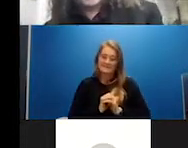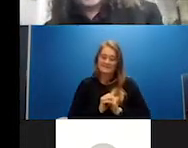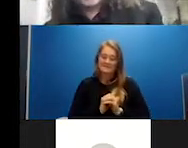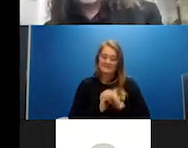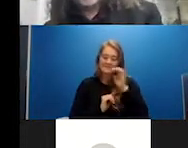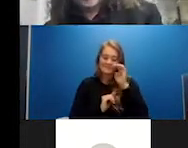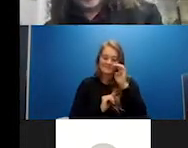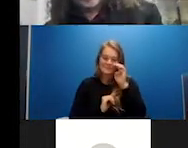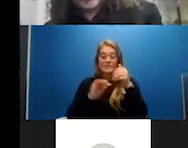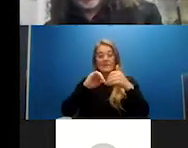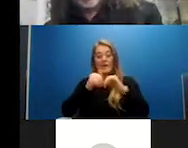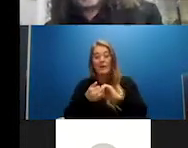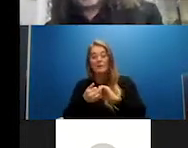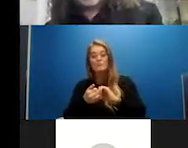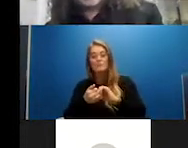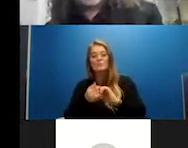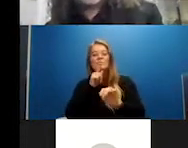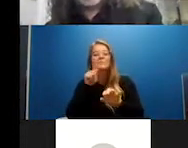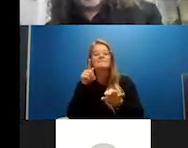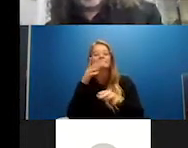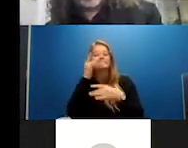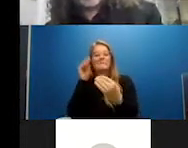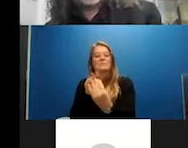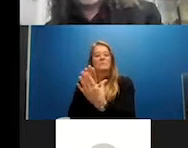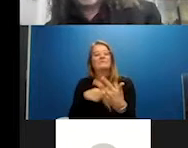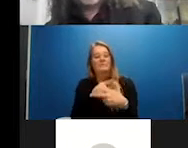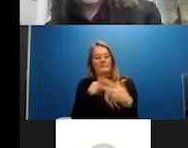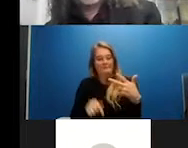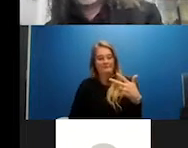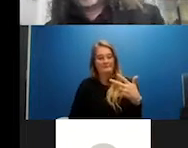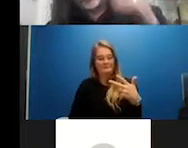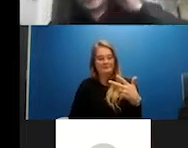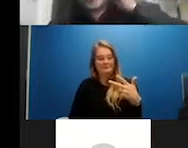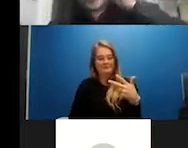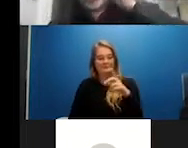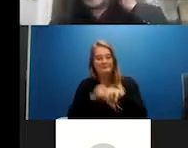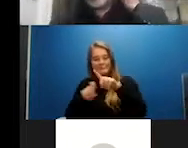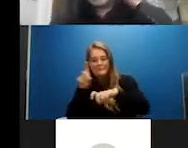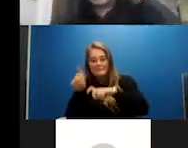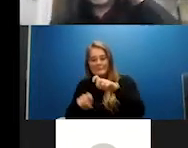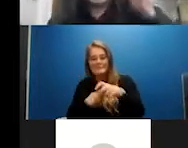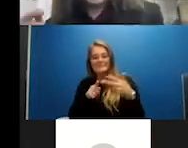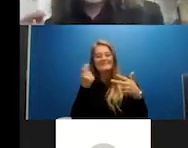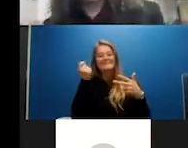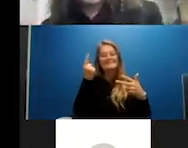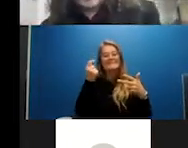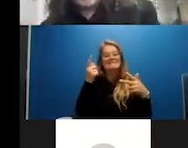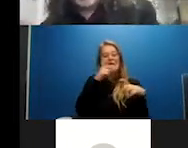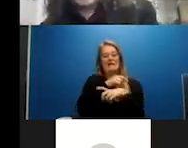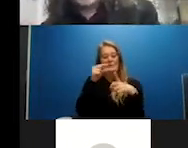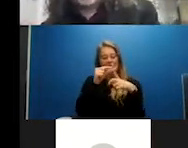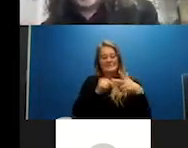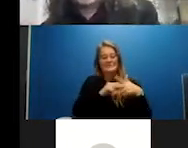through rhetorical maneuver. Three steps, and these are post-colonial feminist words, so bear with me, they're pretty ugly words. The first step is